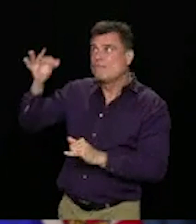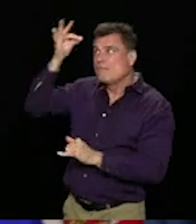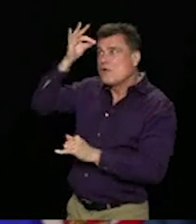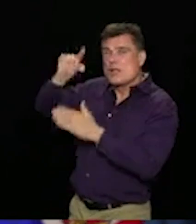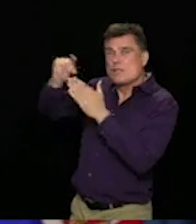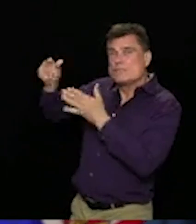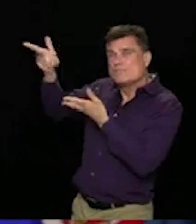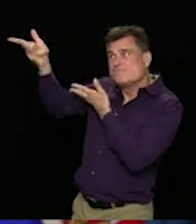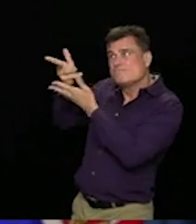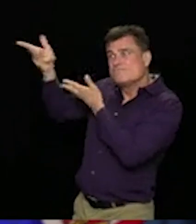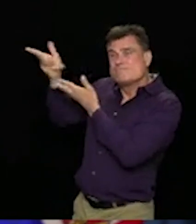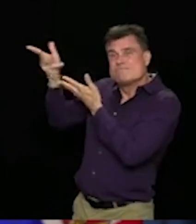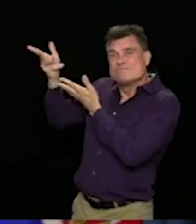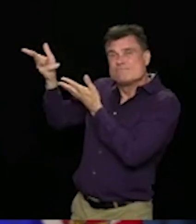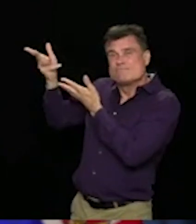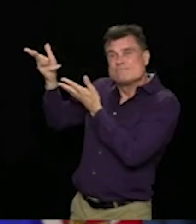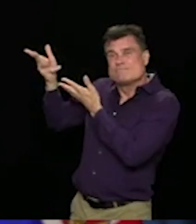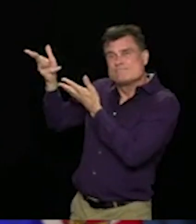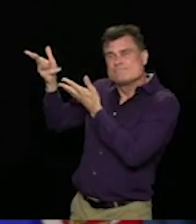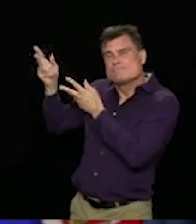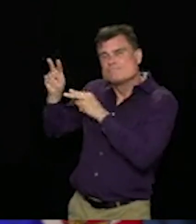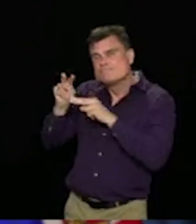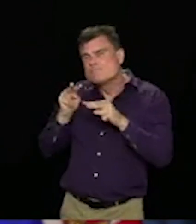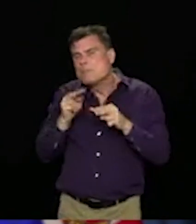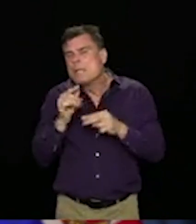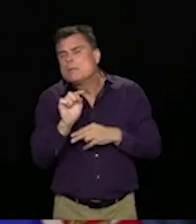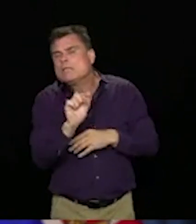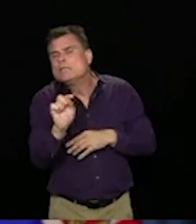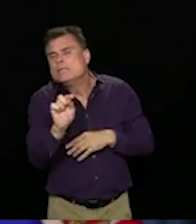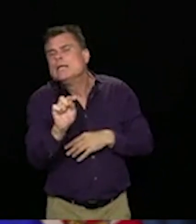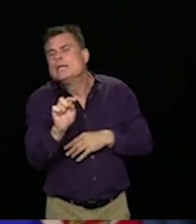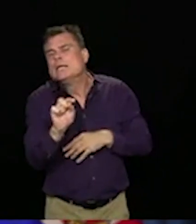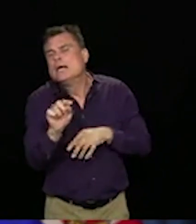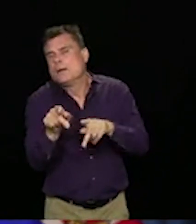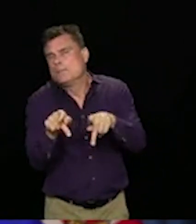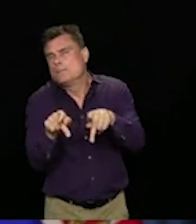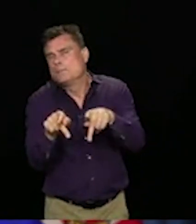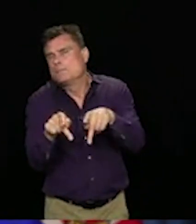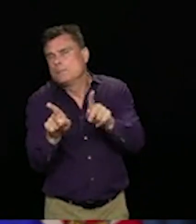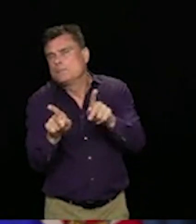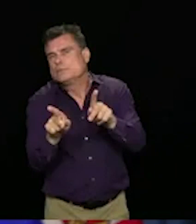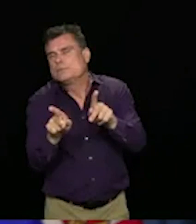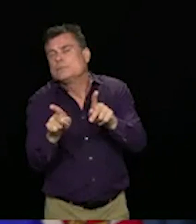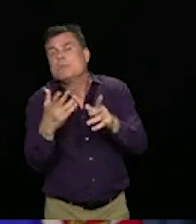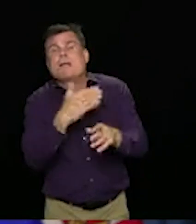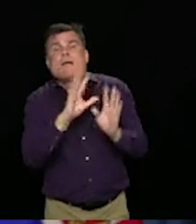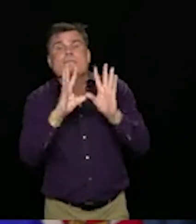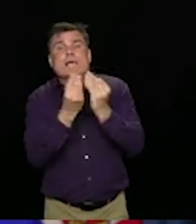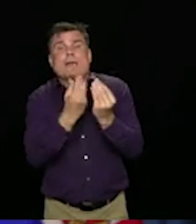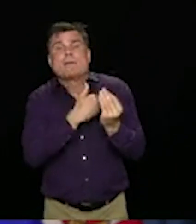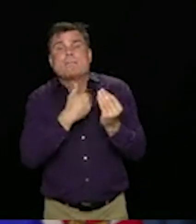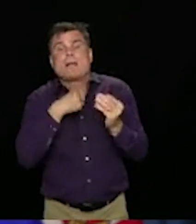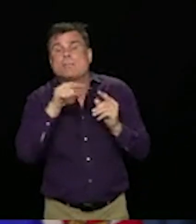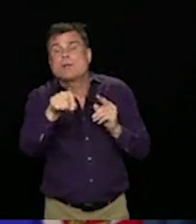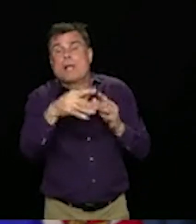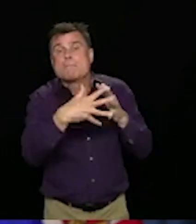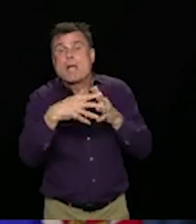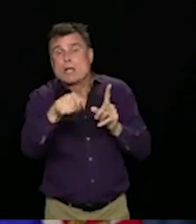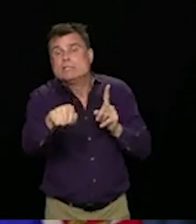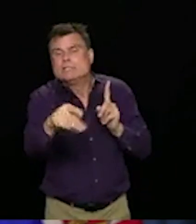They're a specific group of individuals and class of individuals, and even there, the rules have to apply in terms